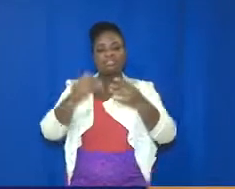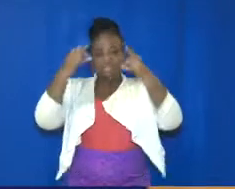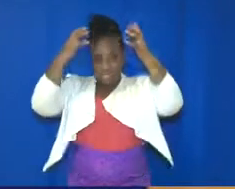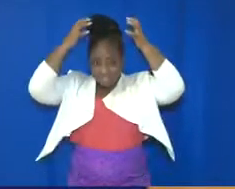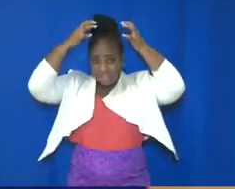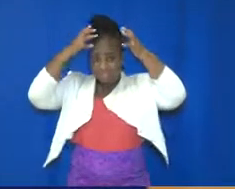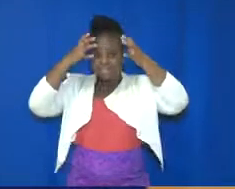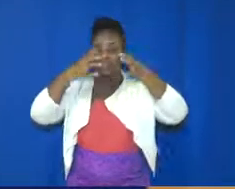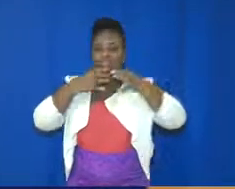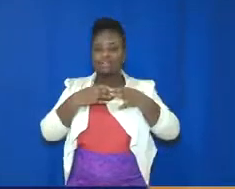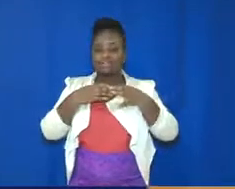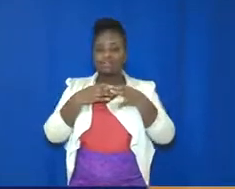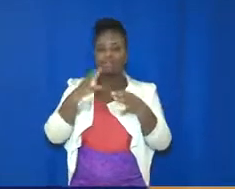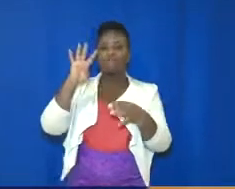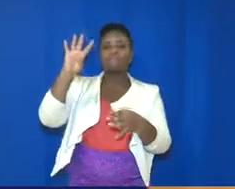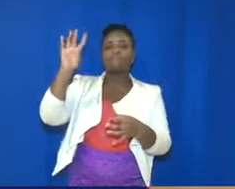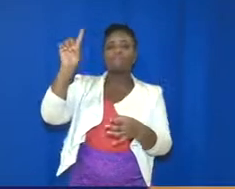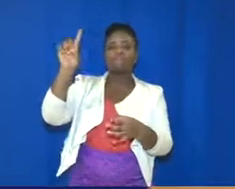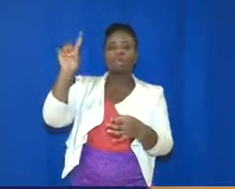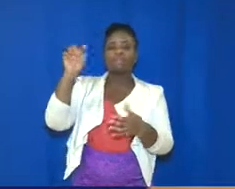50,770 head covers,